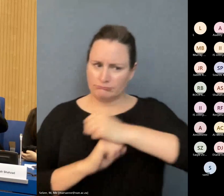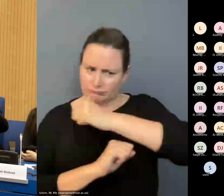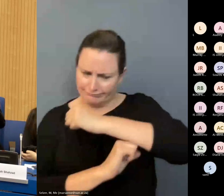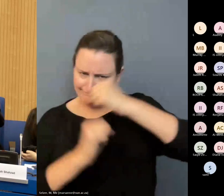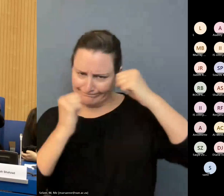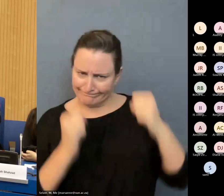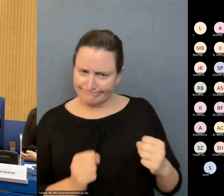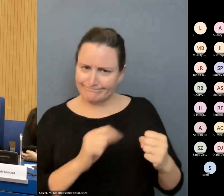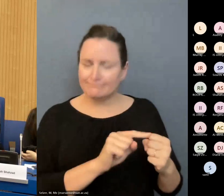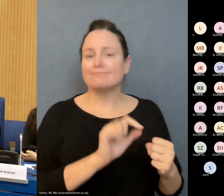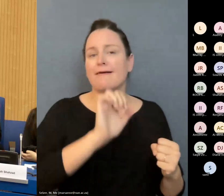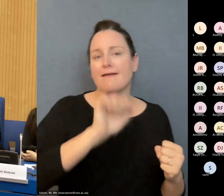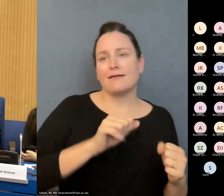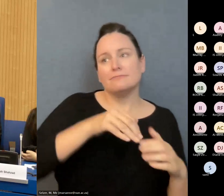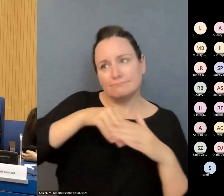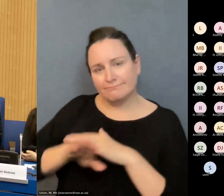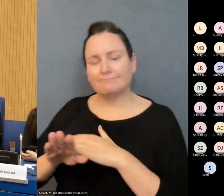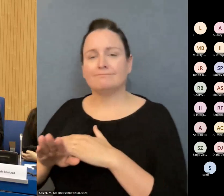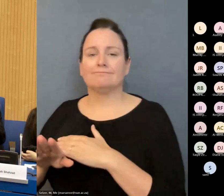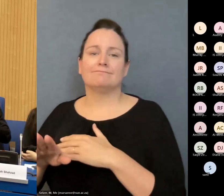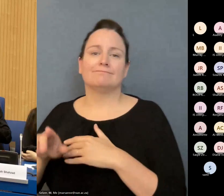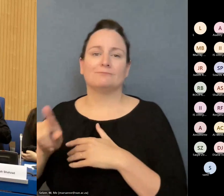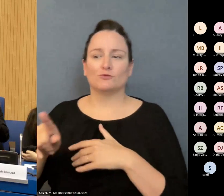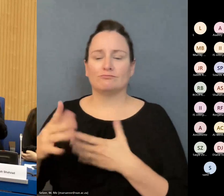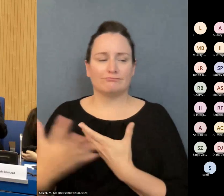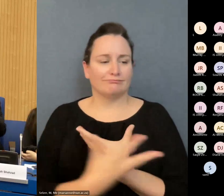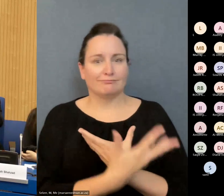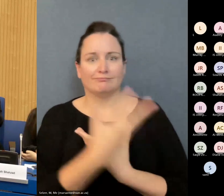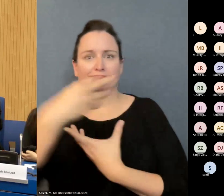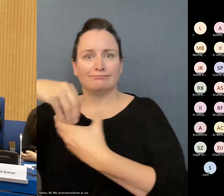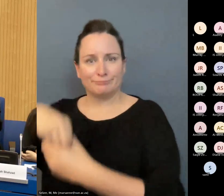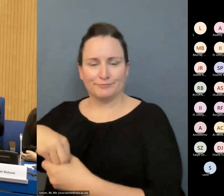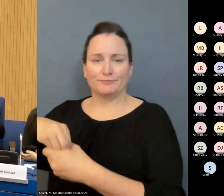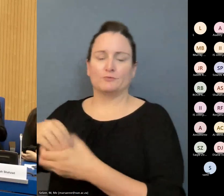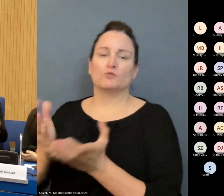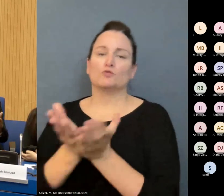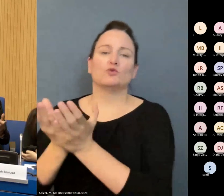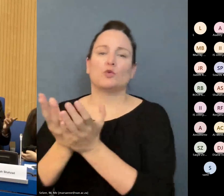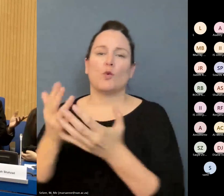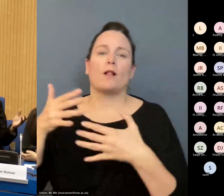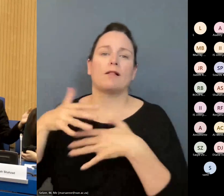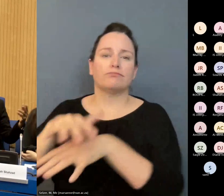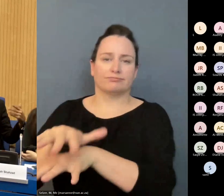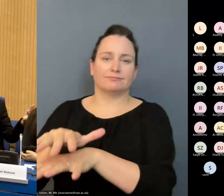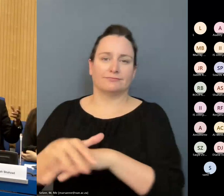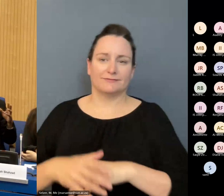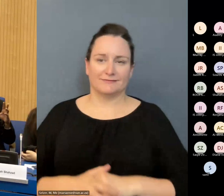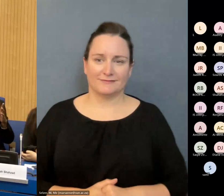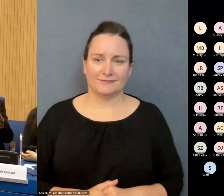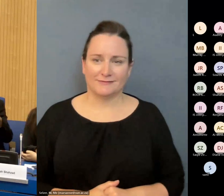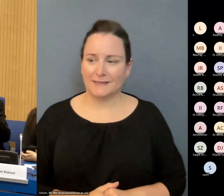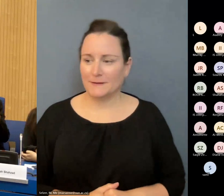before they join in a regular school, we will have a consultation process. Correct me if I'm